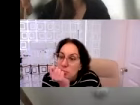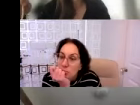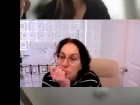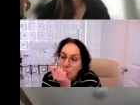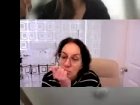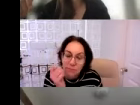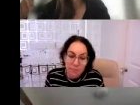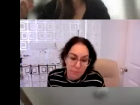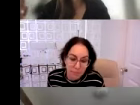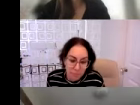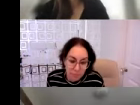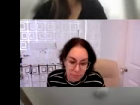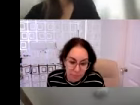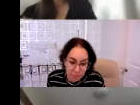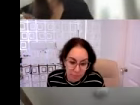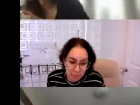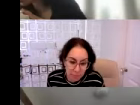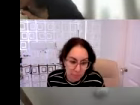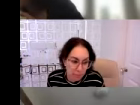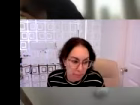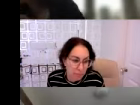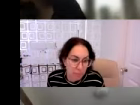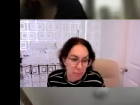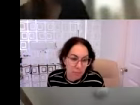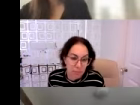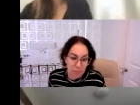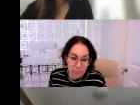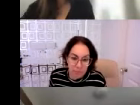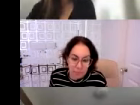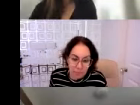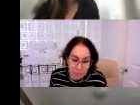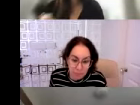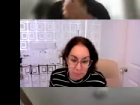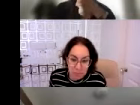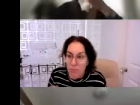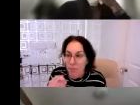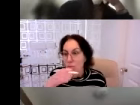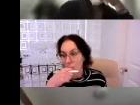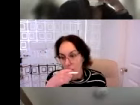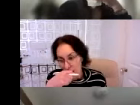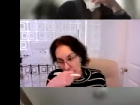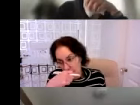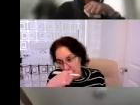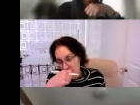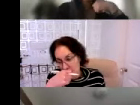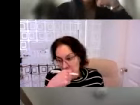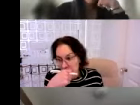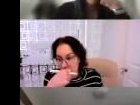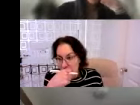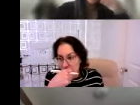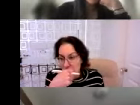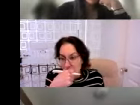and improvements in biophysical modeling, we can keep pushing forward in understanding the link between changes